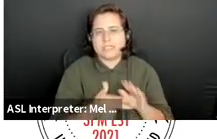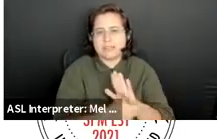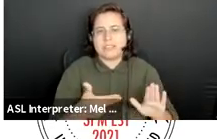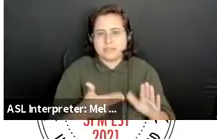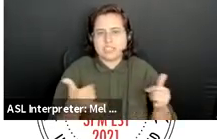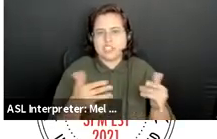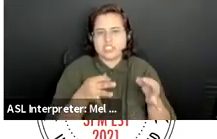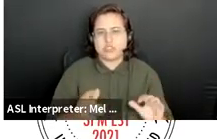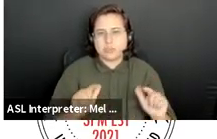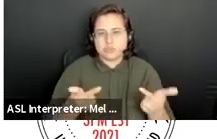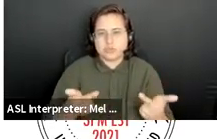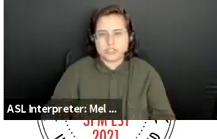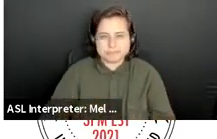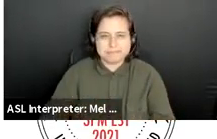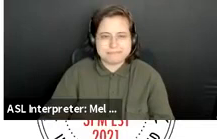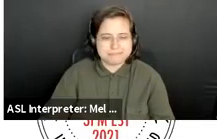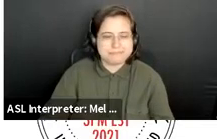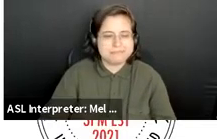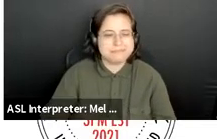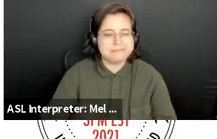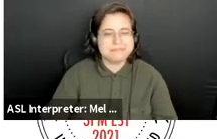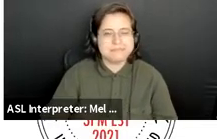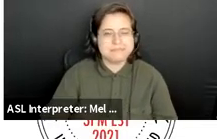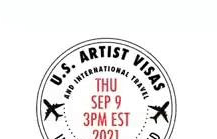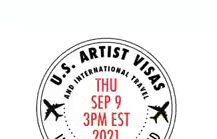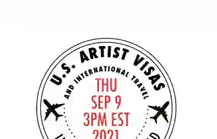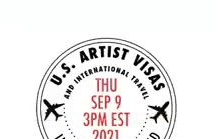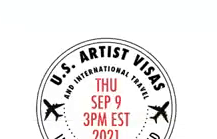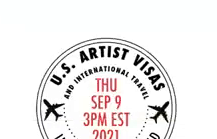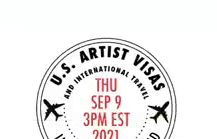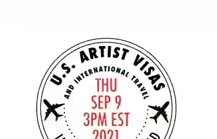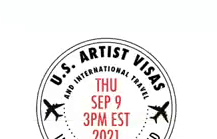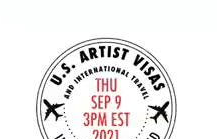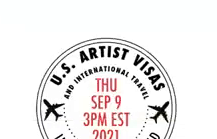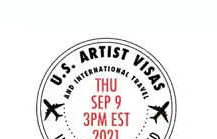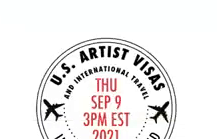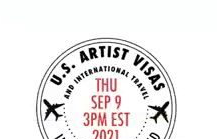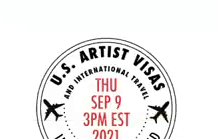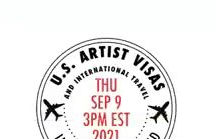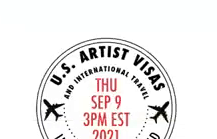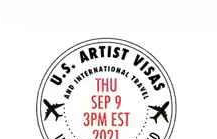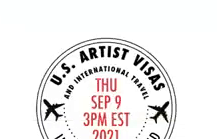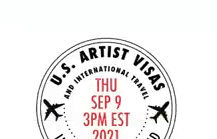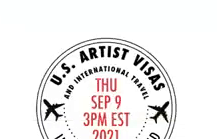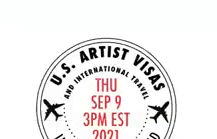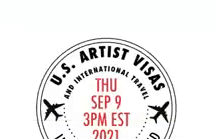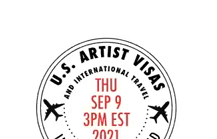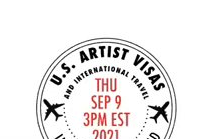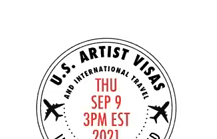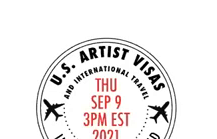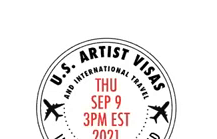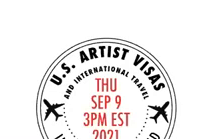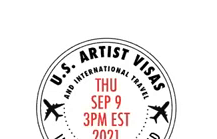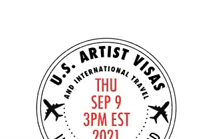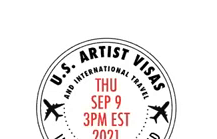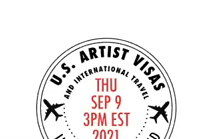classifications. And one of these is a fundamental one that's really important to go over. At what point